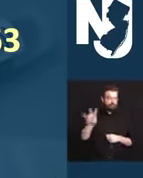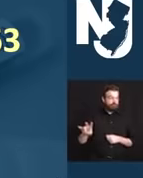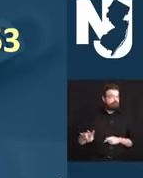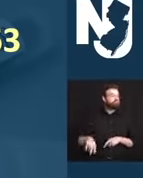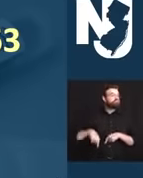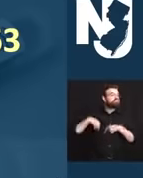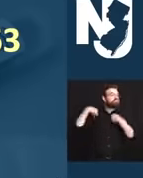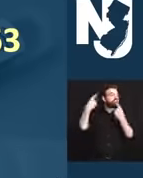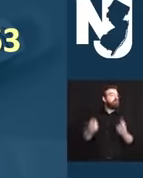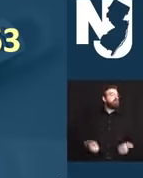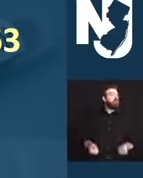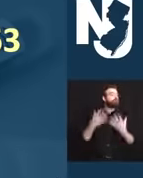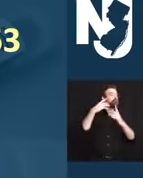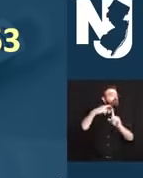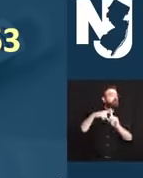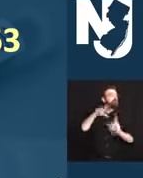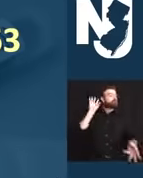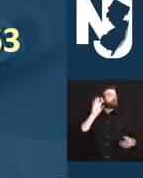positives,